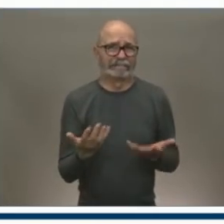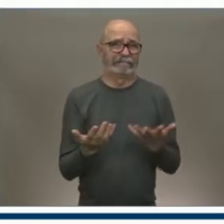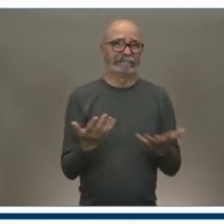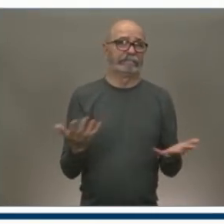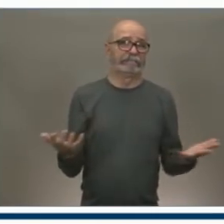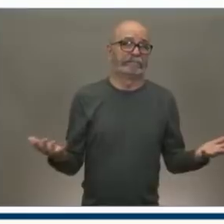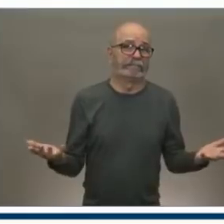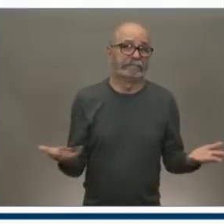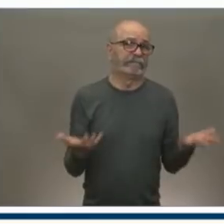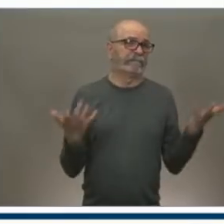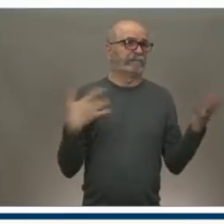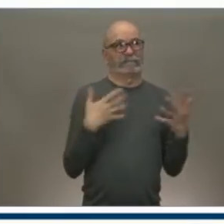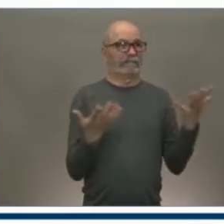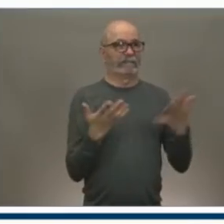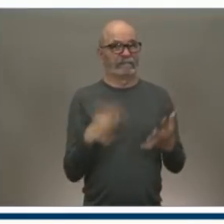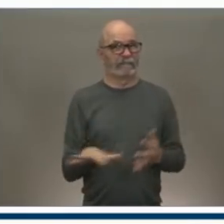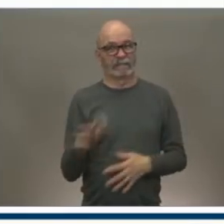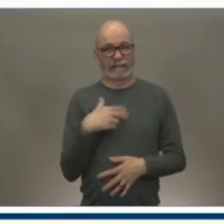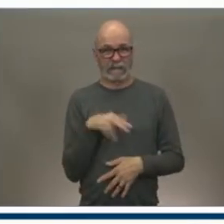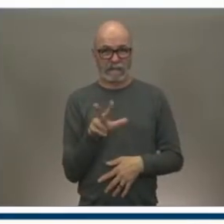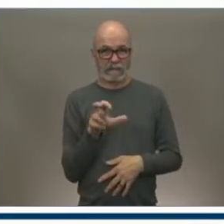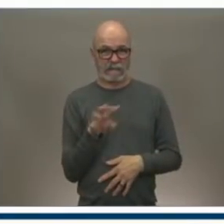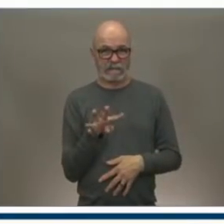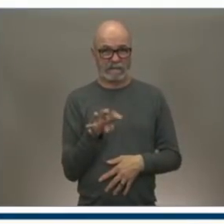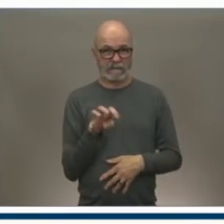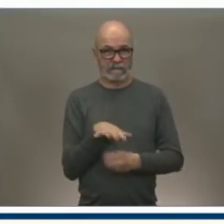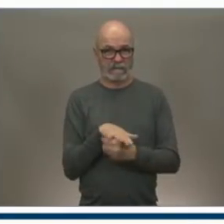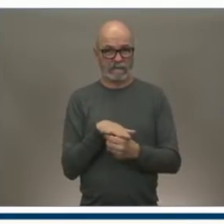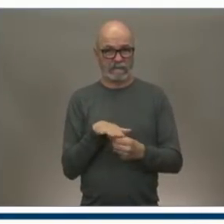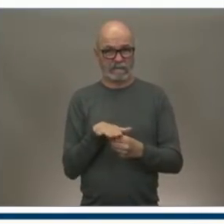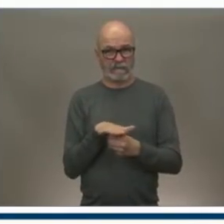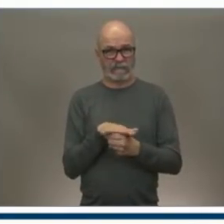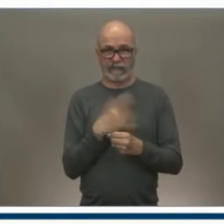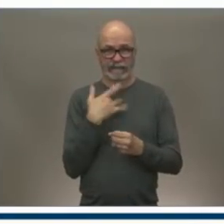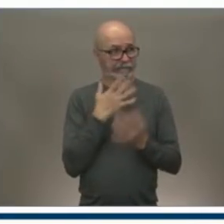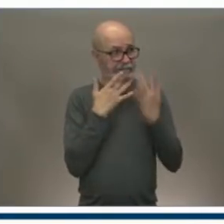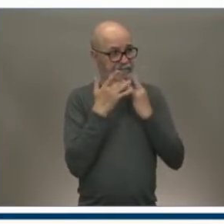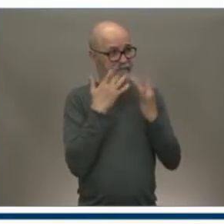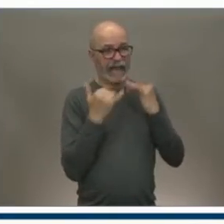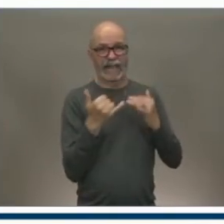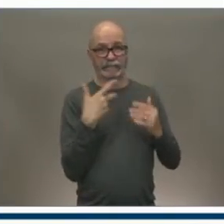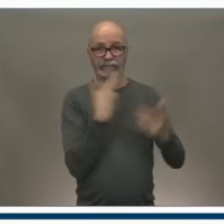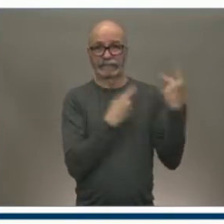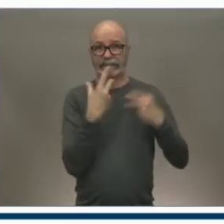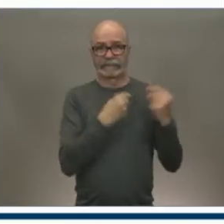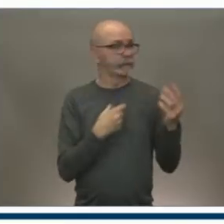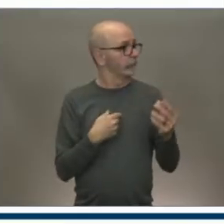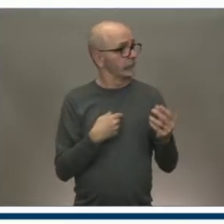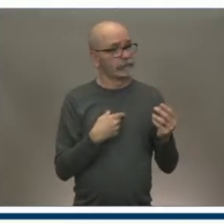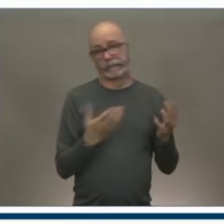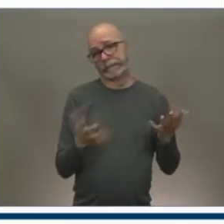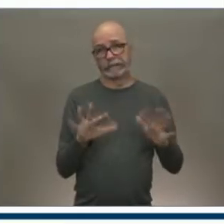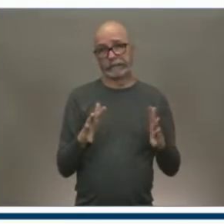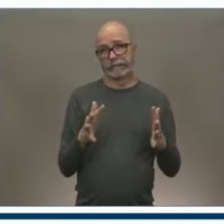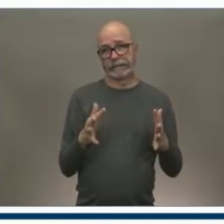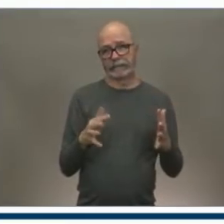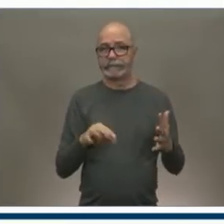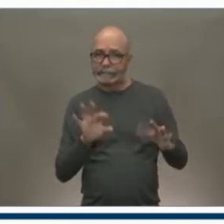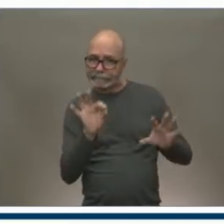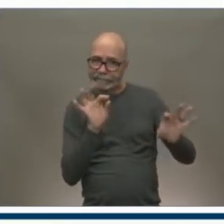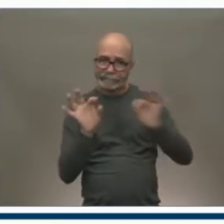people, acknowledging we have limited vaccine supply that we have to, stretch in a number of different ways.